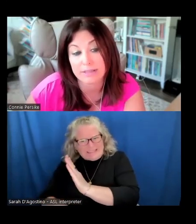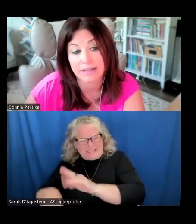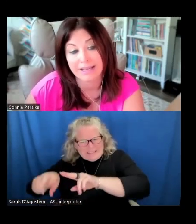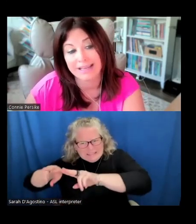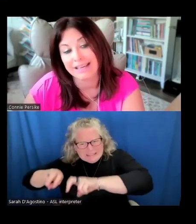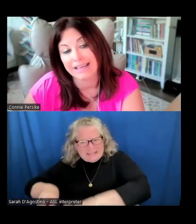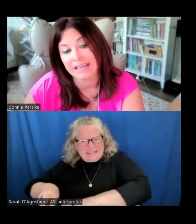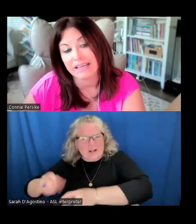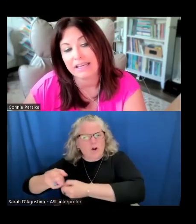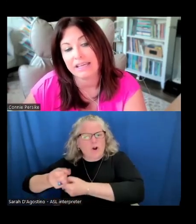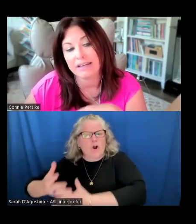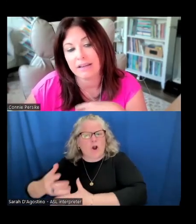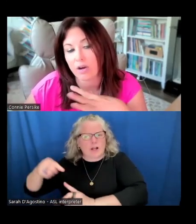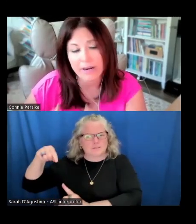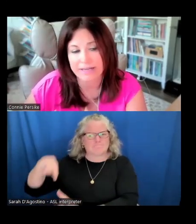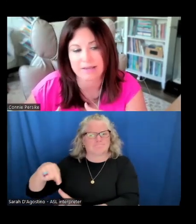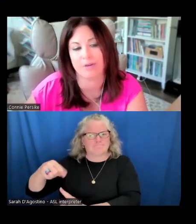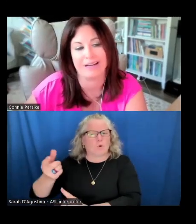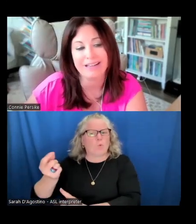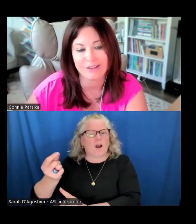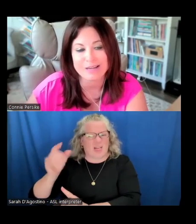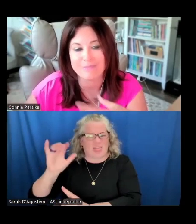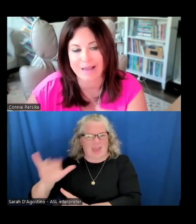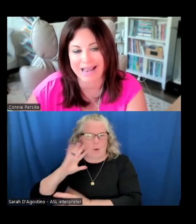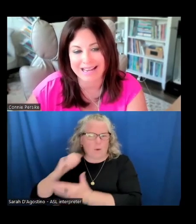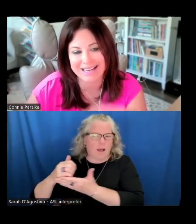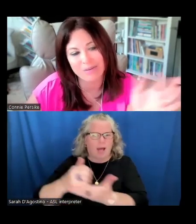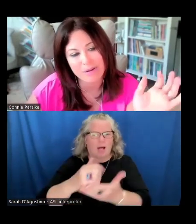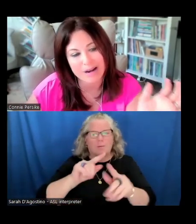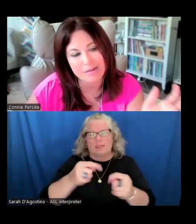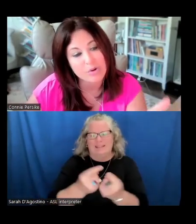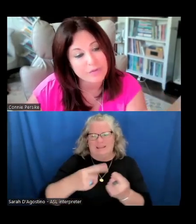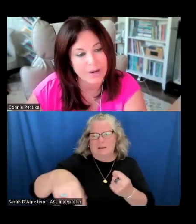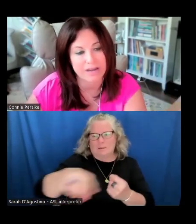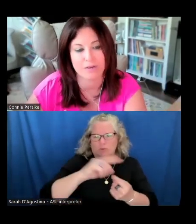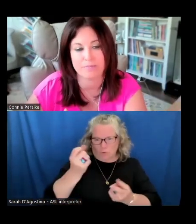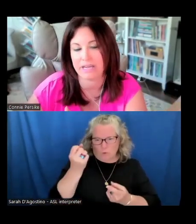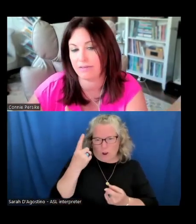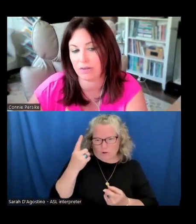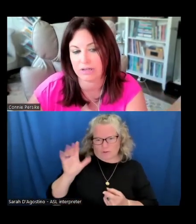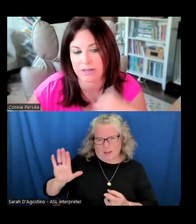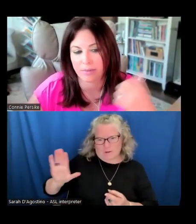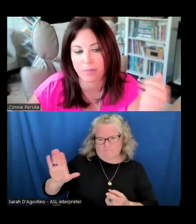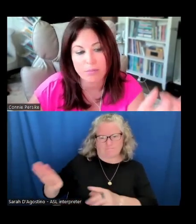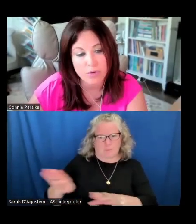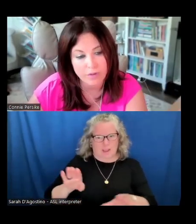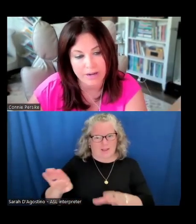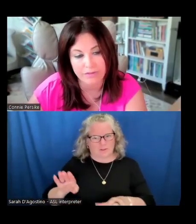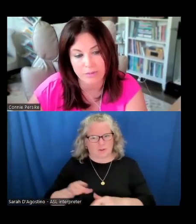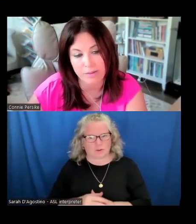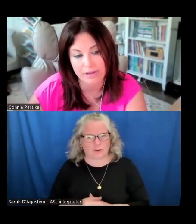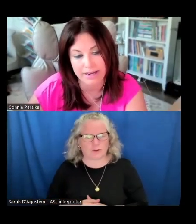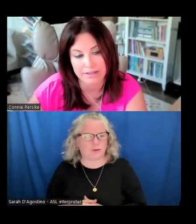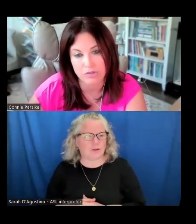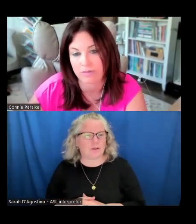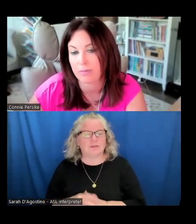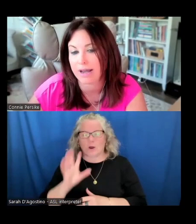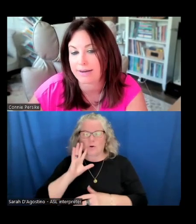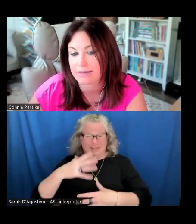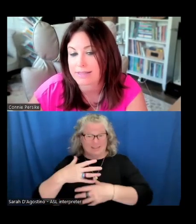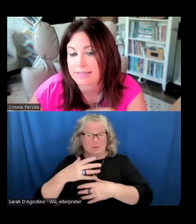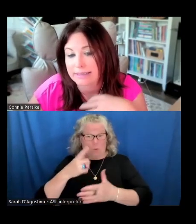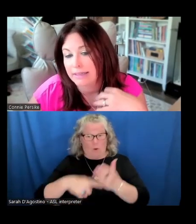so in a quick summary, looking back, we want to move away from behaviorism, move away from